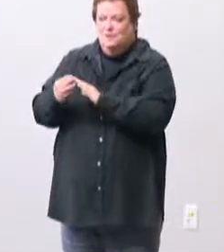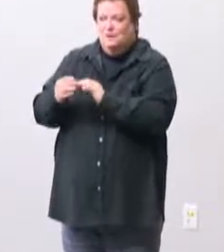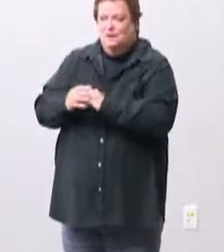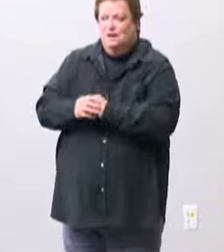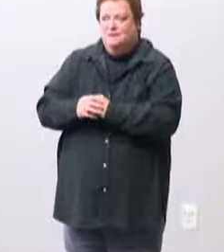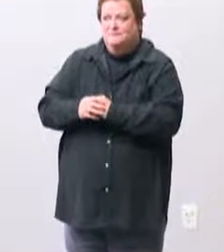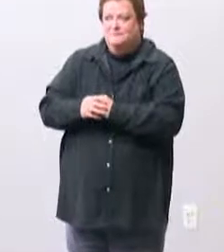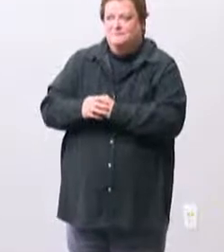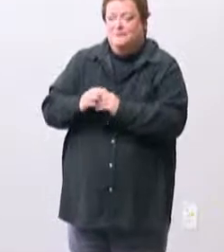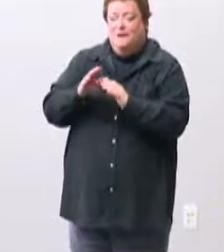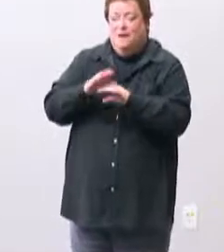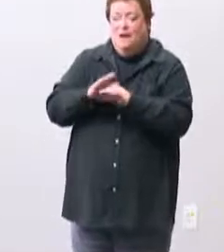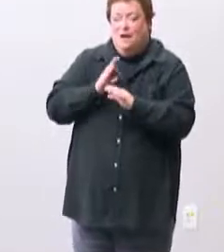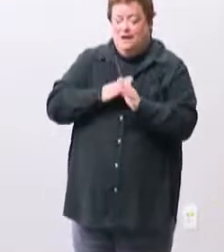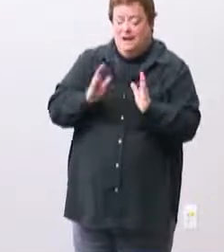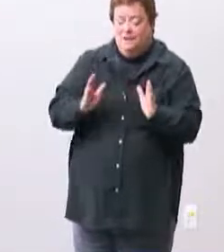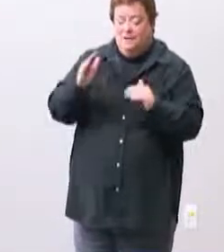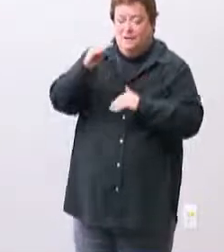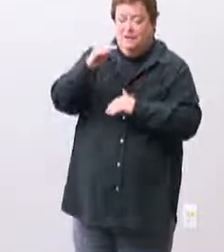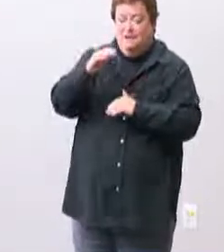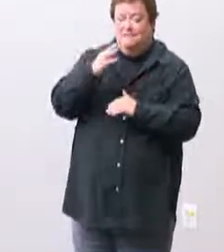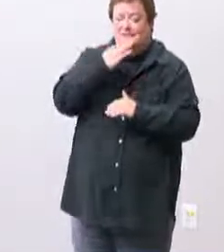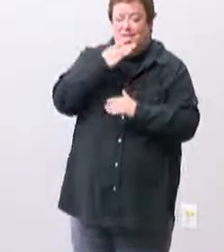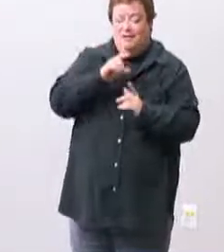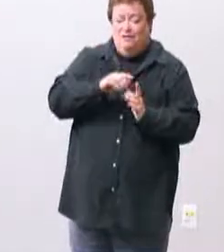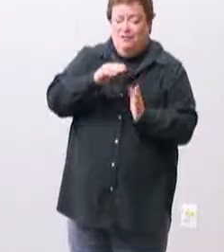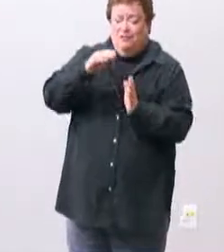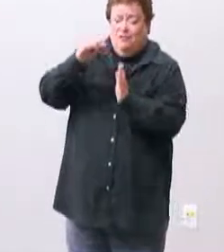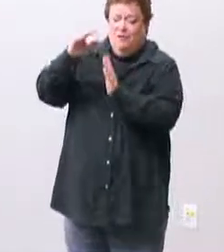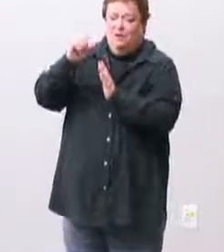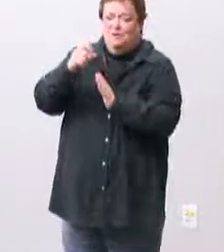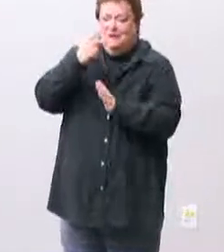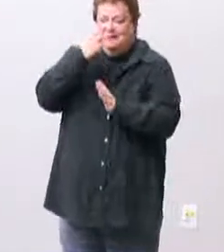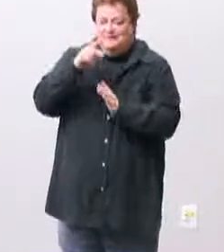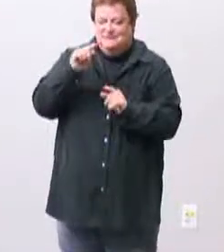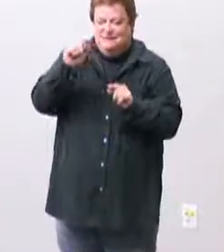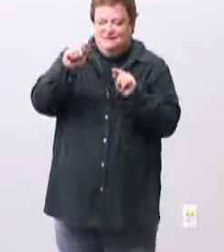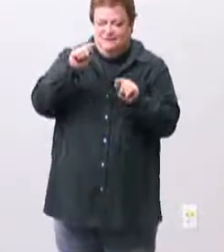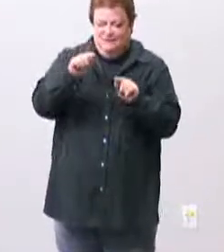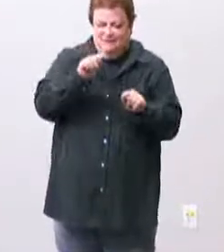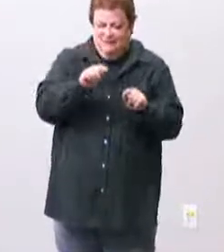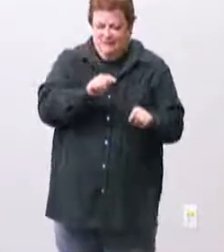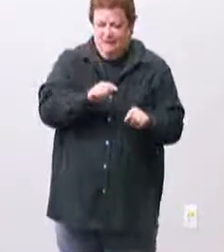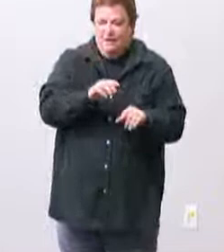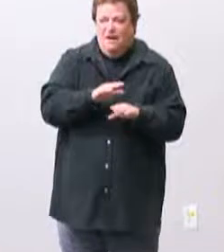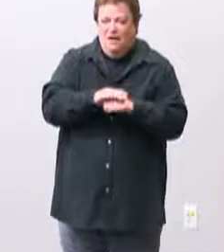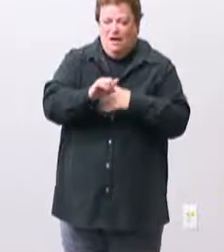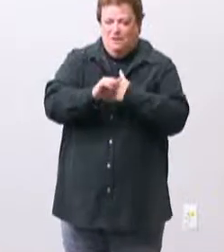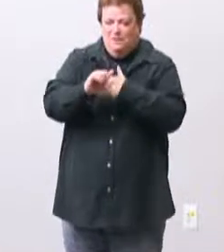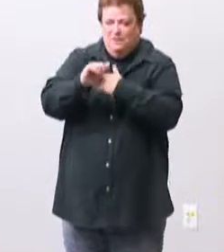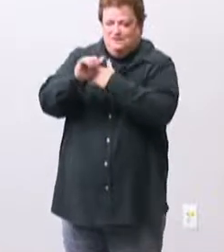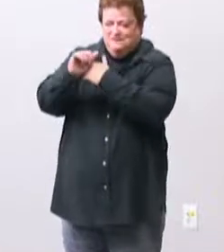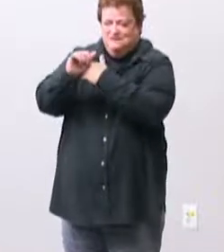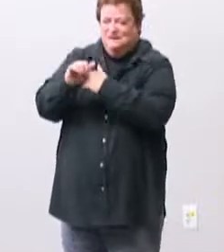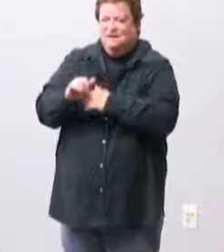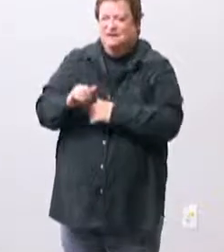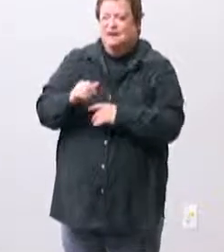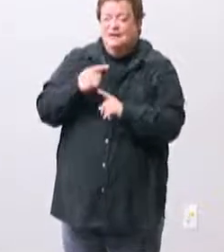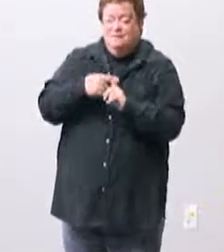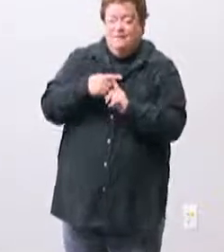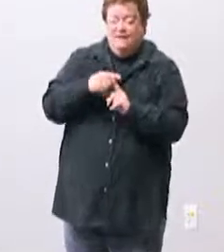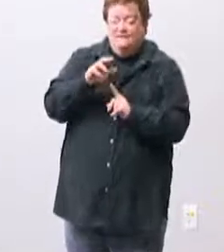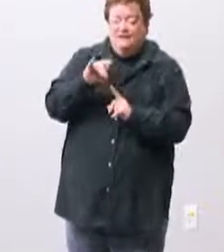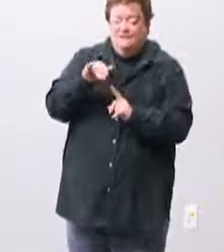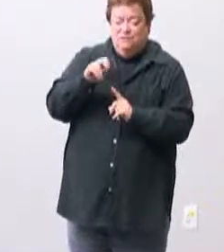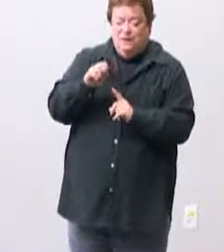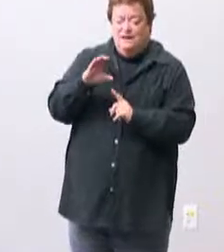On the color-coded risk map, you can see the indicators spread across the different risk categories. Our local positivity rate